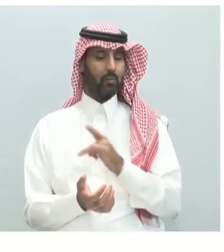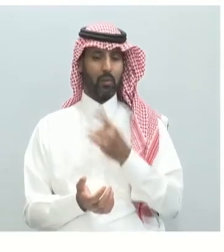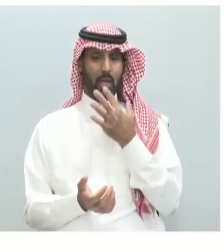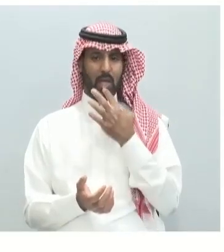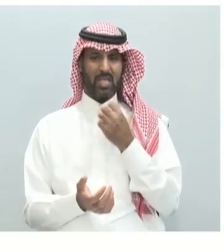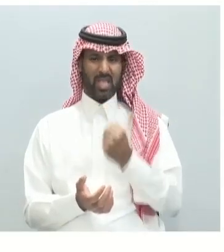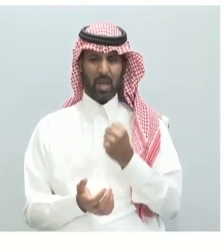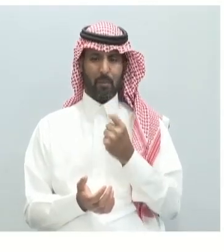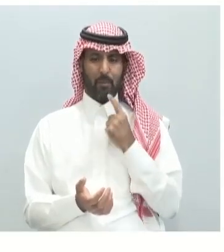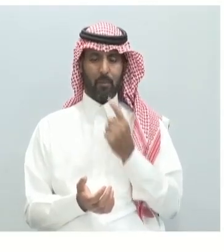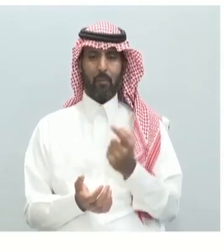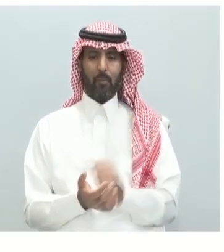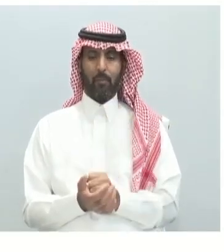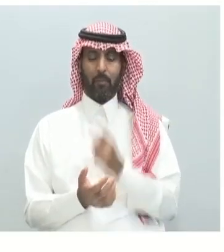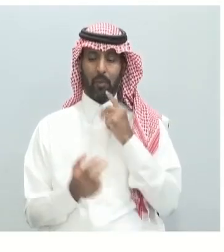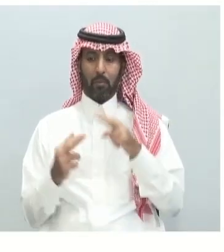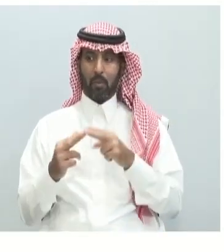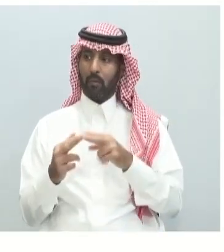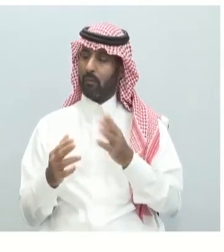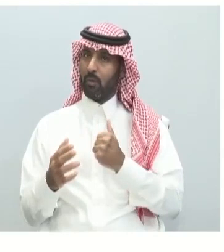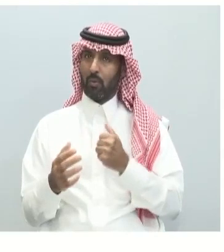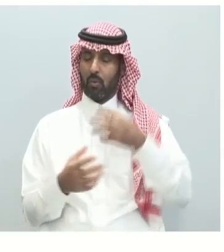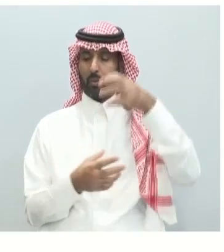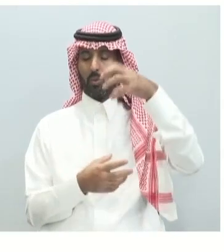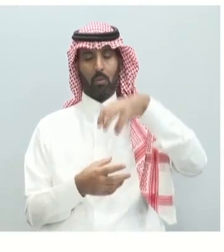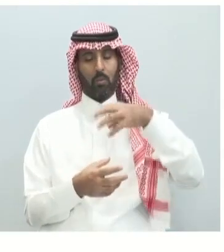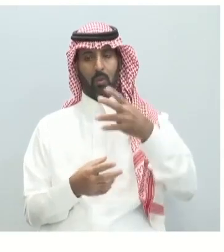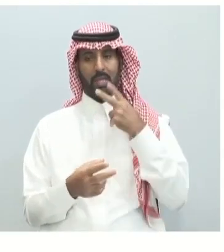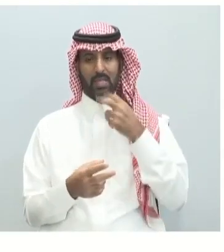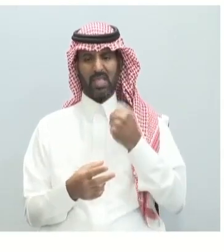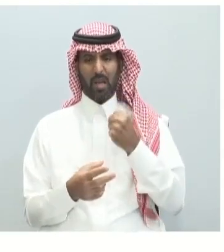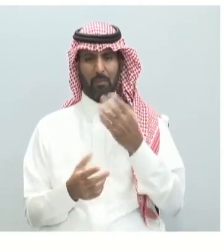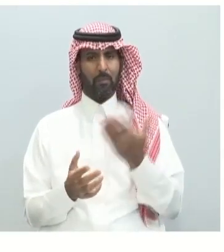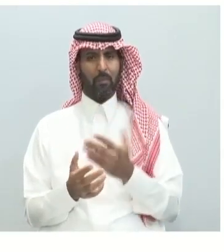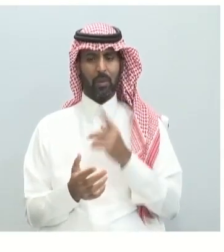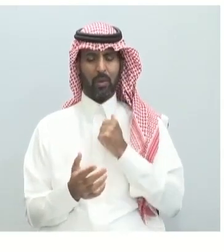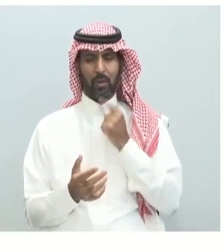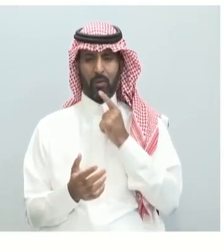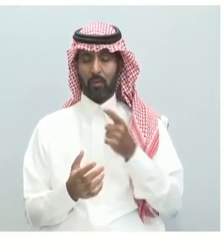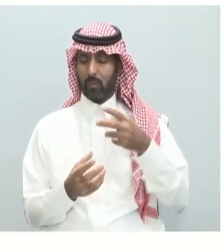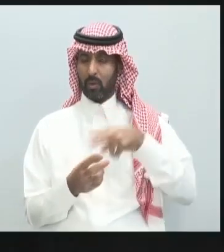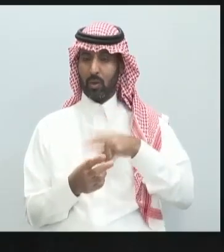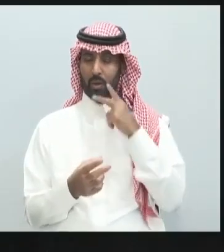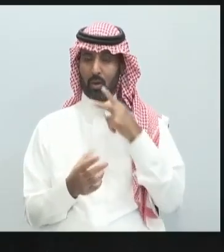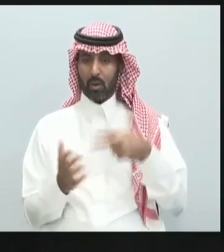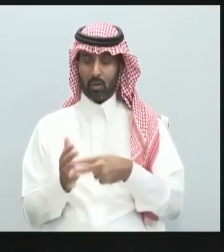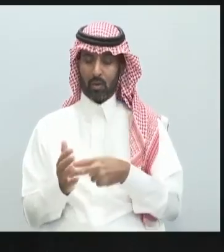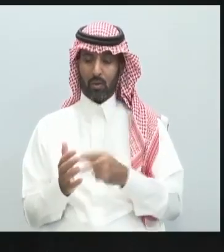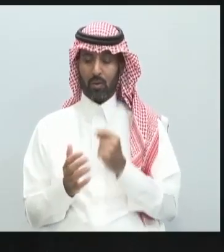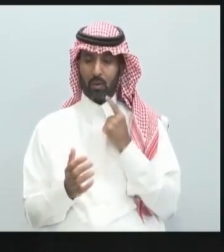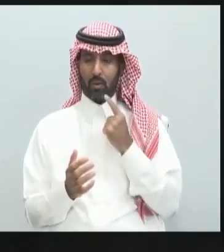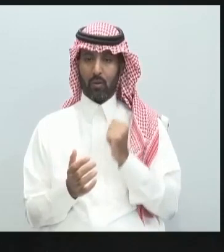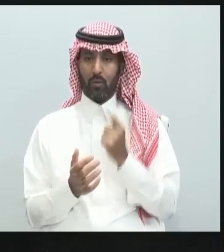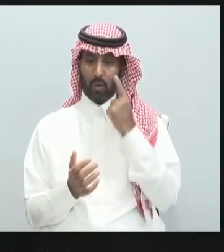easy not having electricity. It's not easy not having electricity. You have to have electricity, especially if you live in